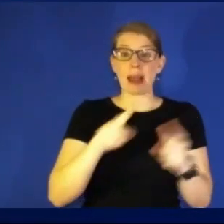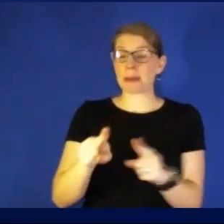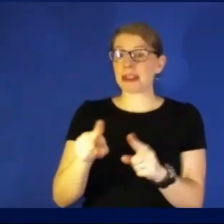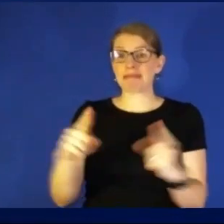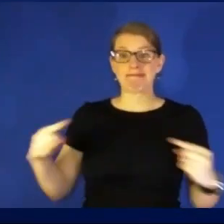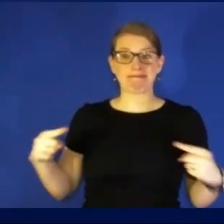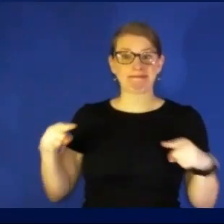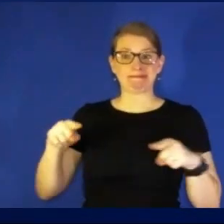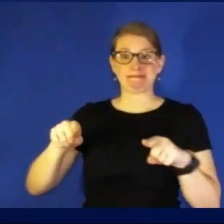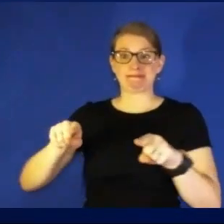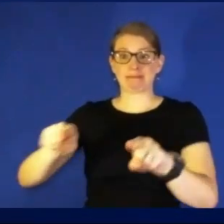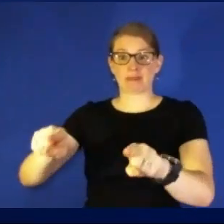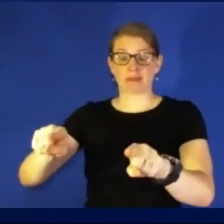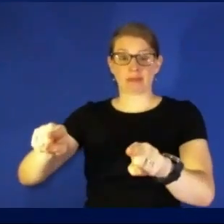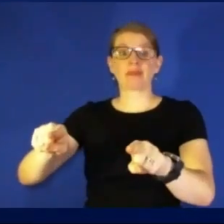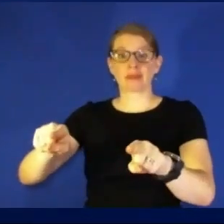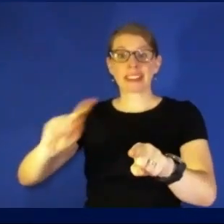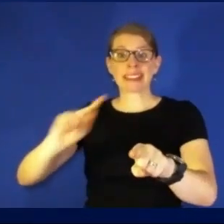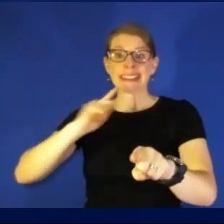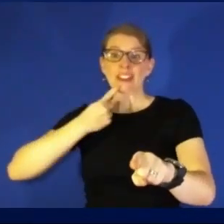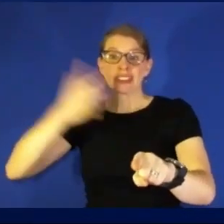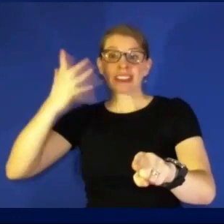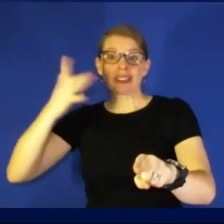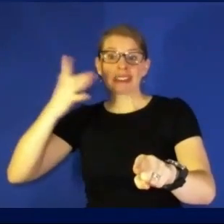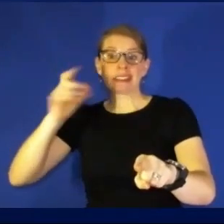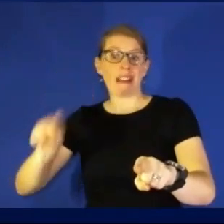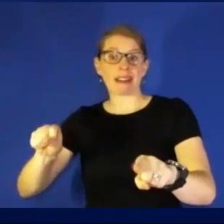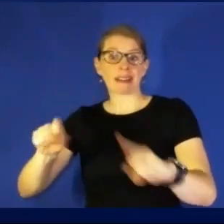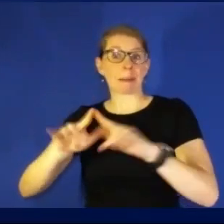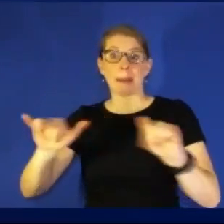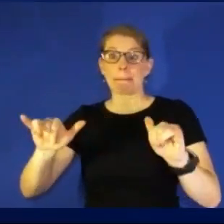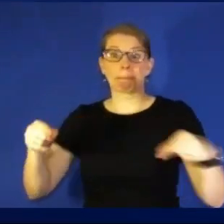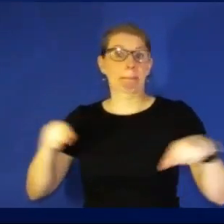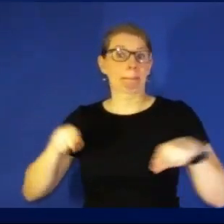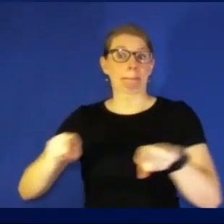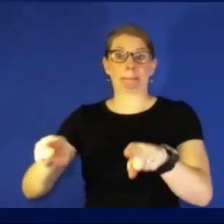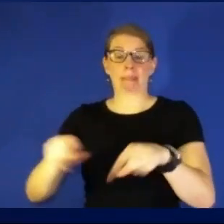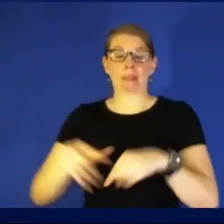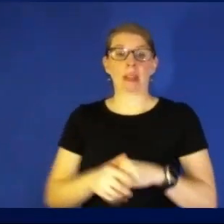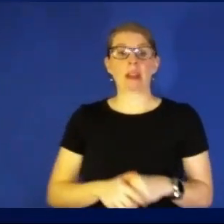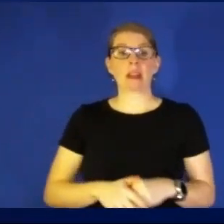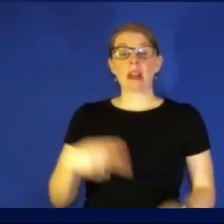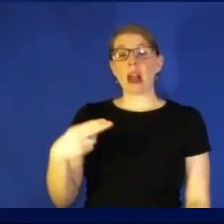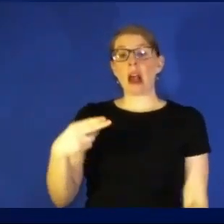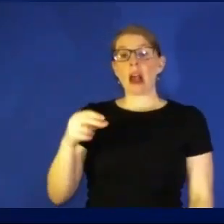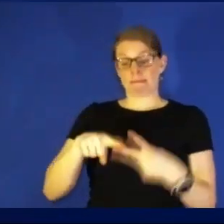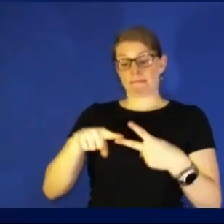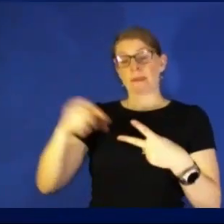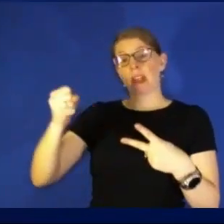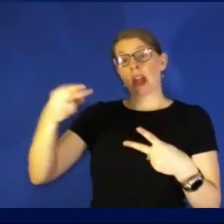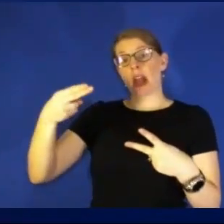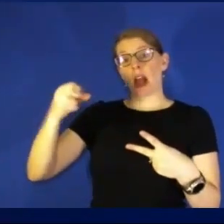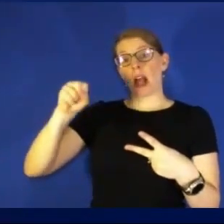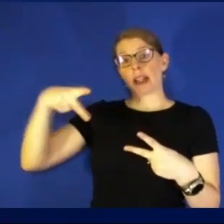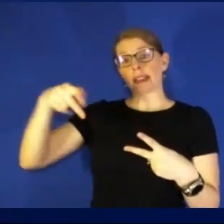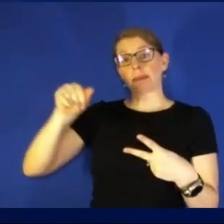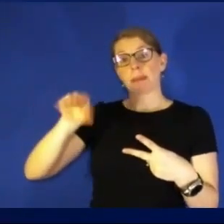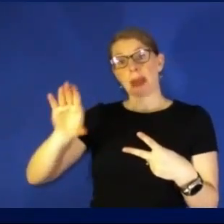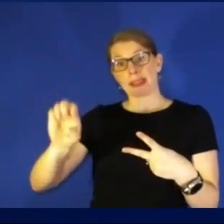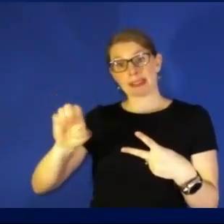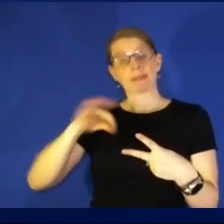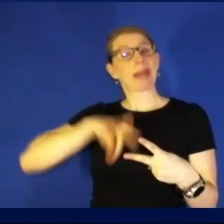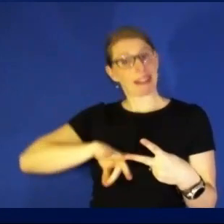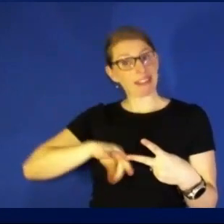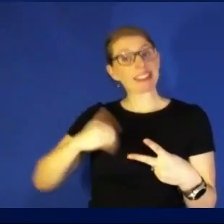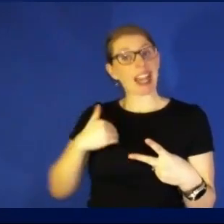a serious illness. When we think about hospice, there are lots of benefits to hospice and